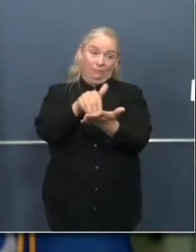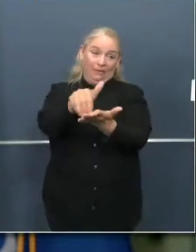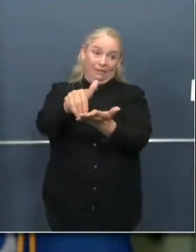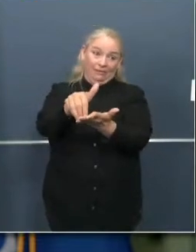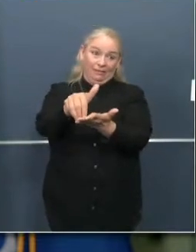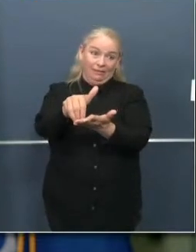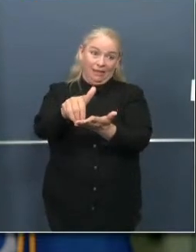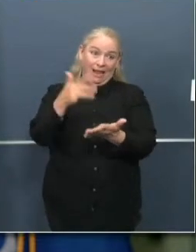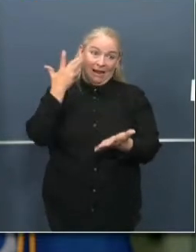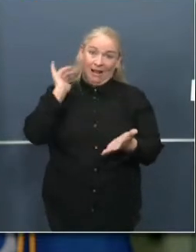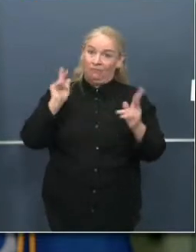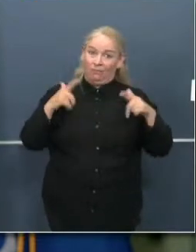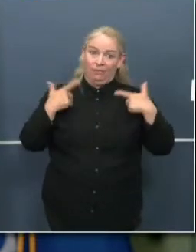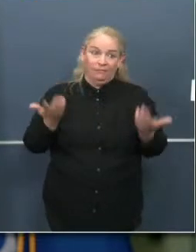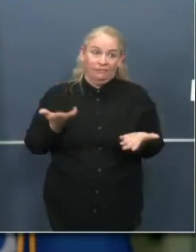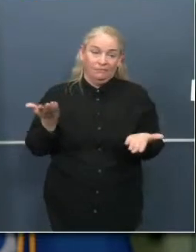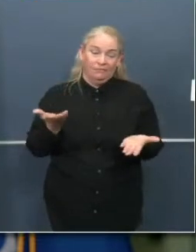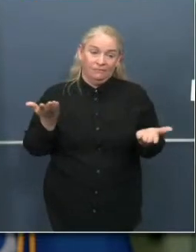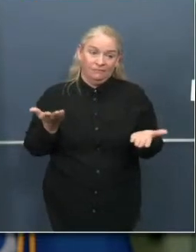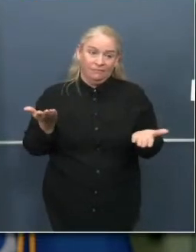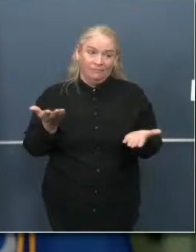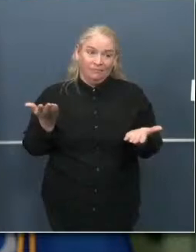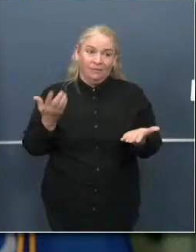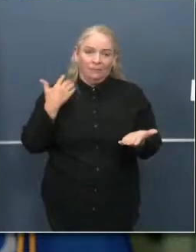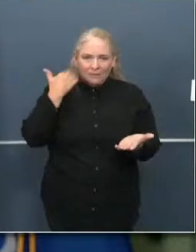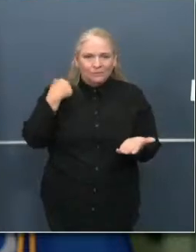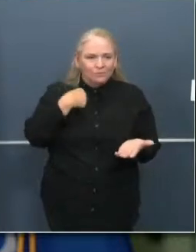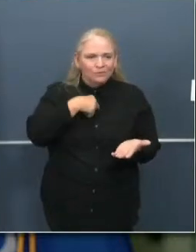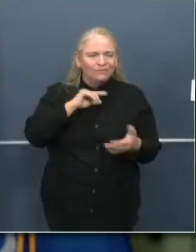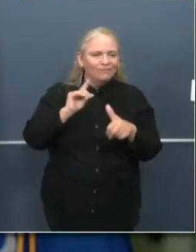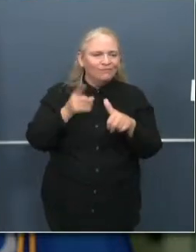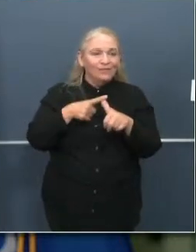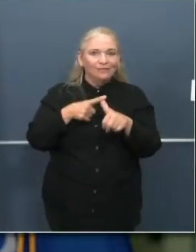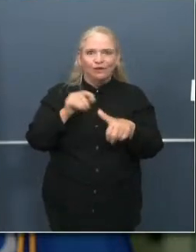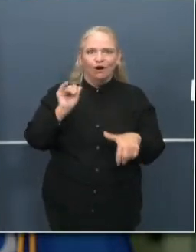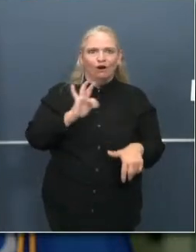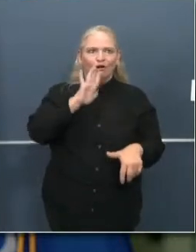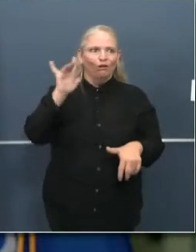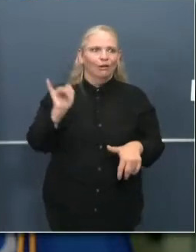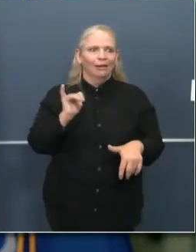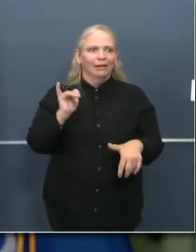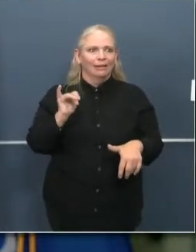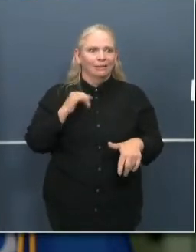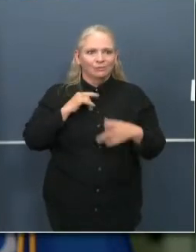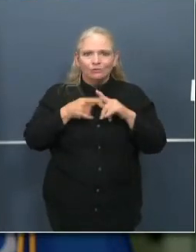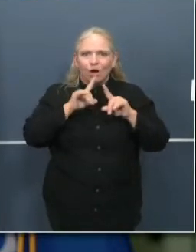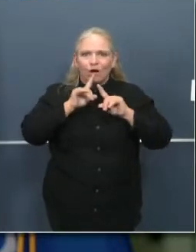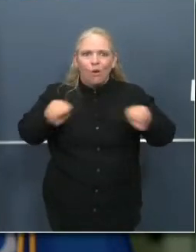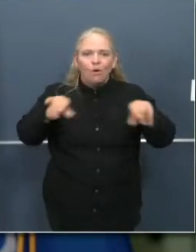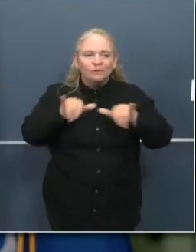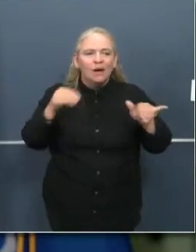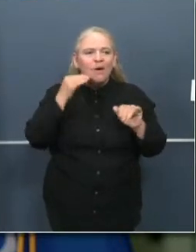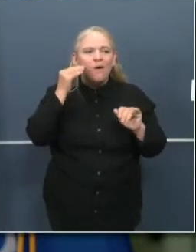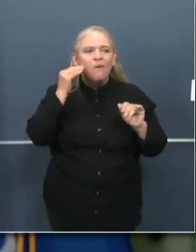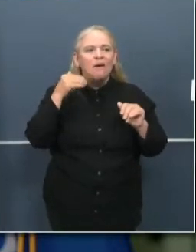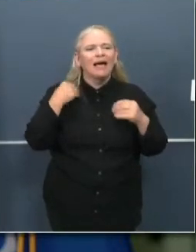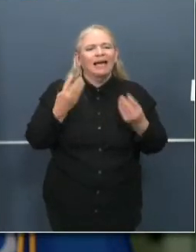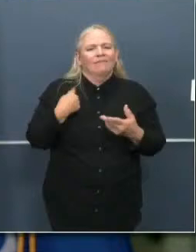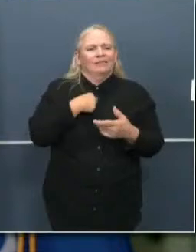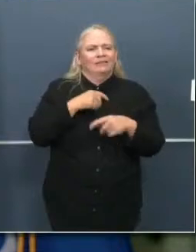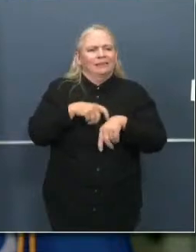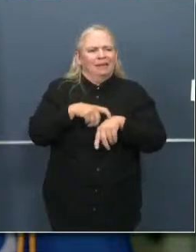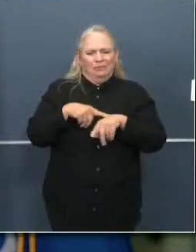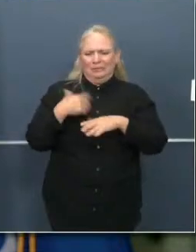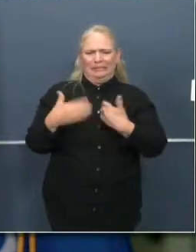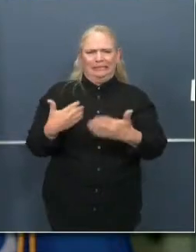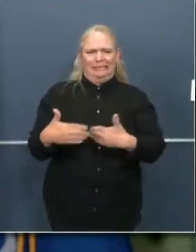more nuance. And to the extent they're needed, we're able not to dust them off, because no dust has been collected. We'll be